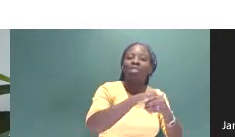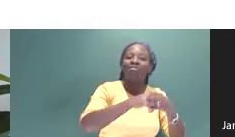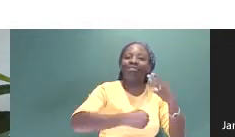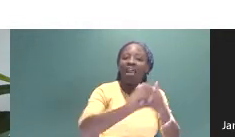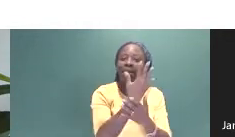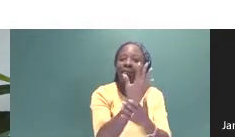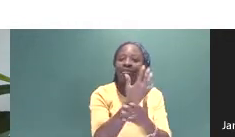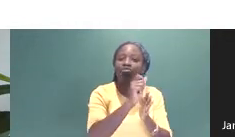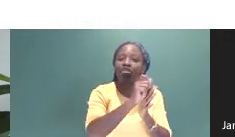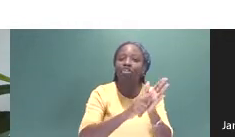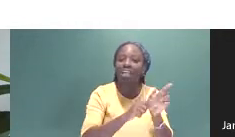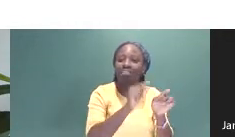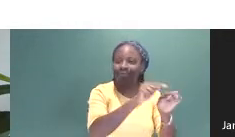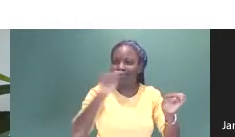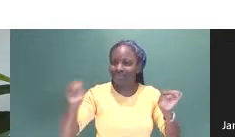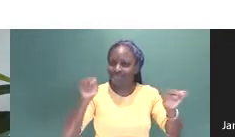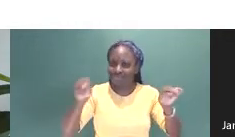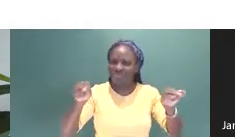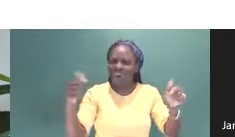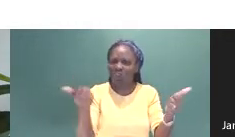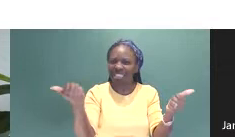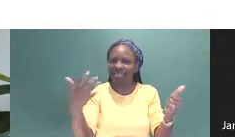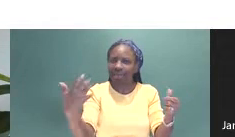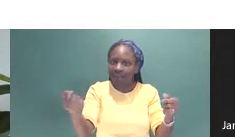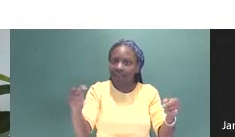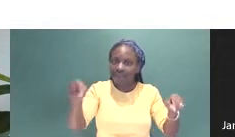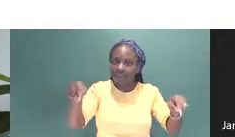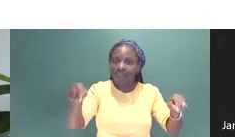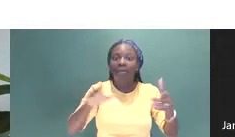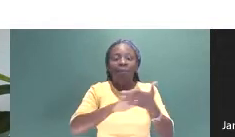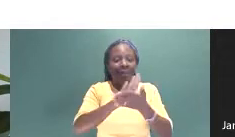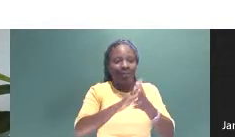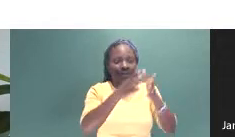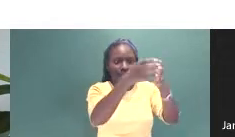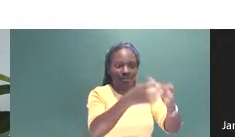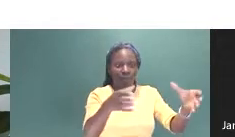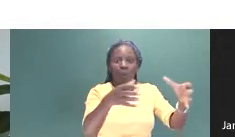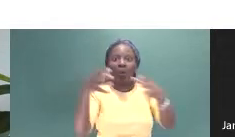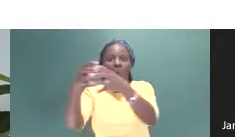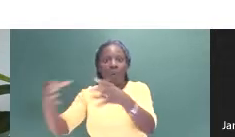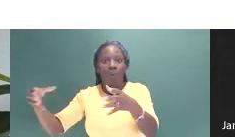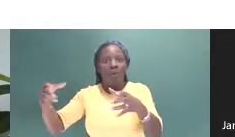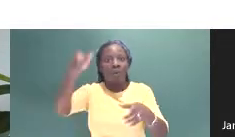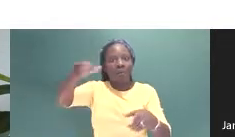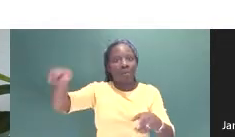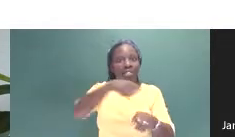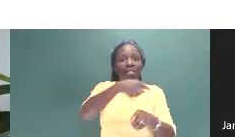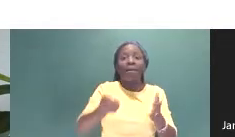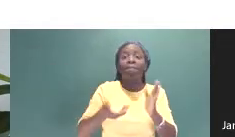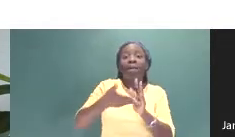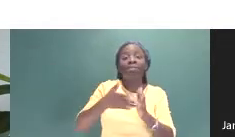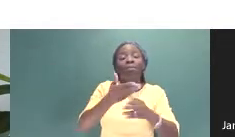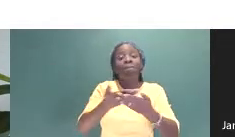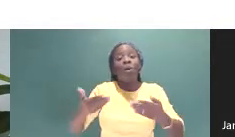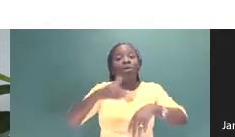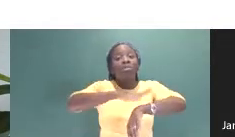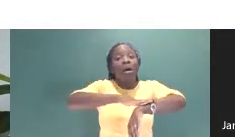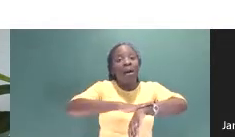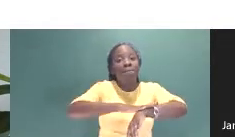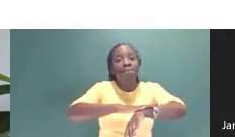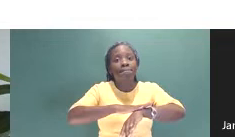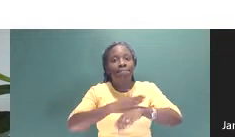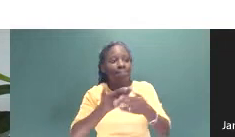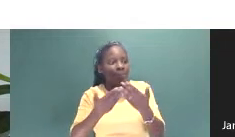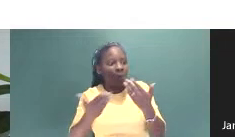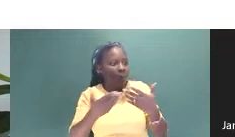And so we had slightly more time and networks to